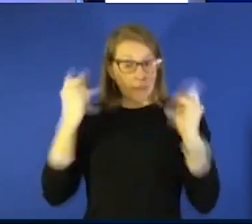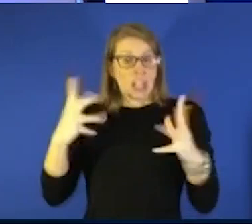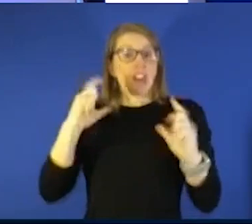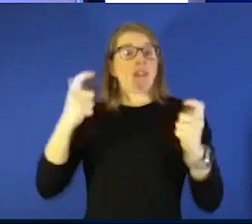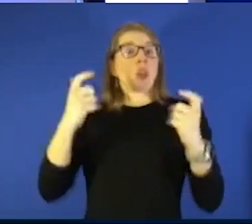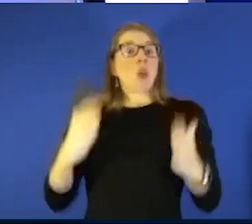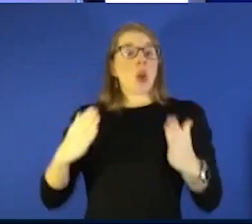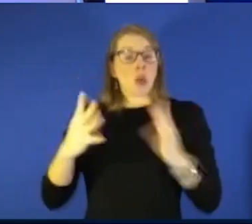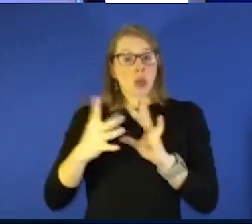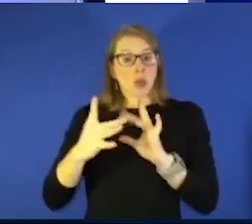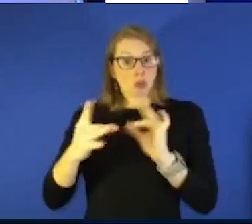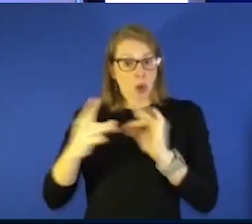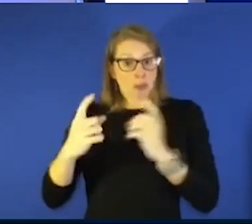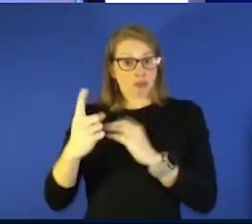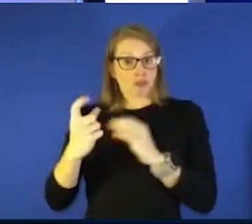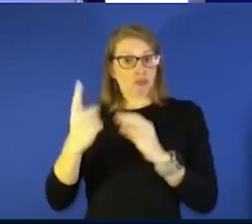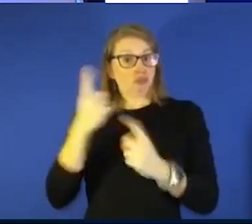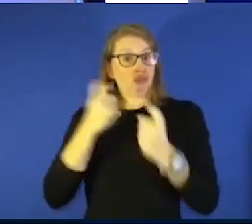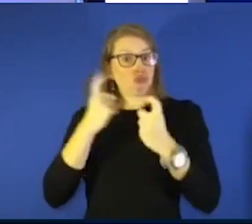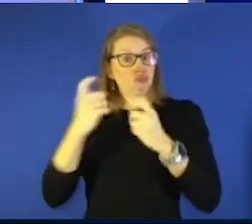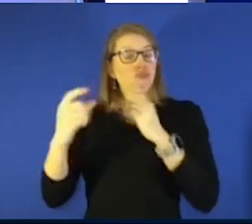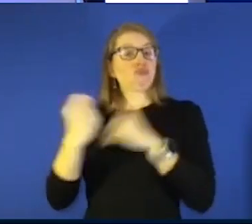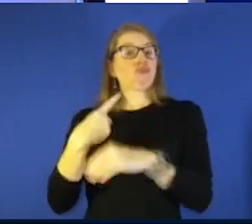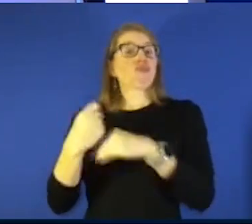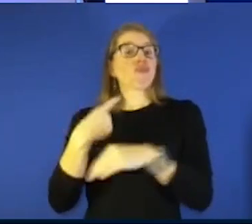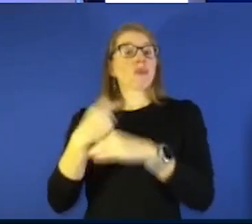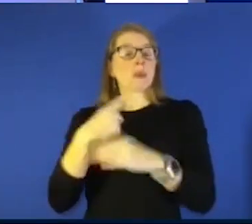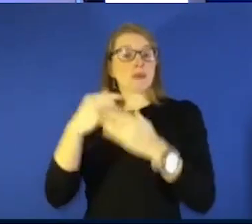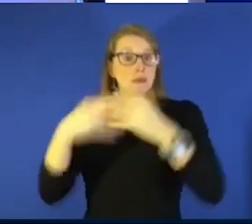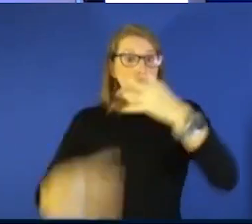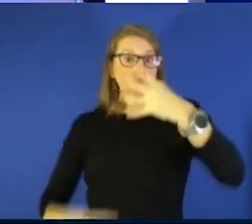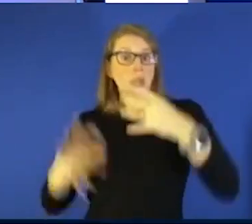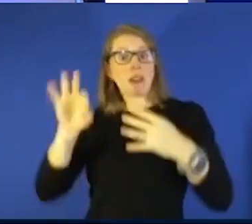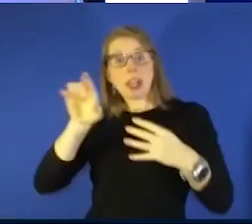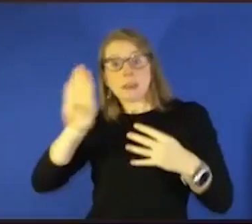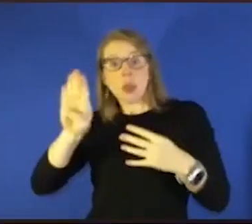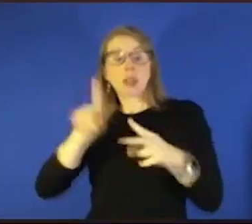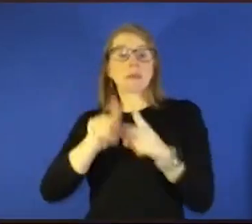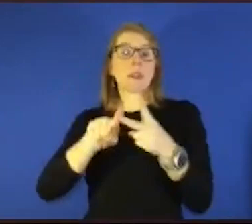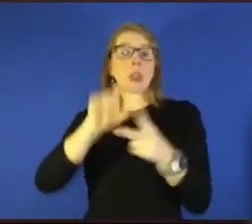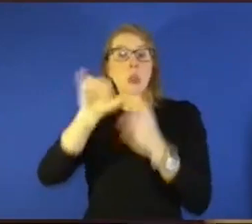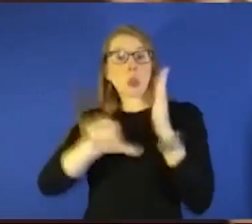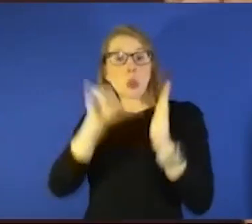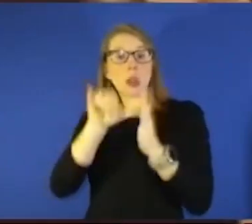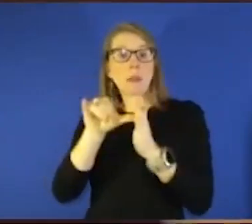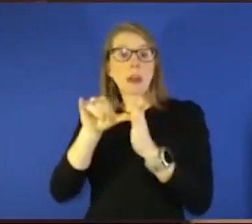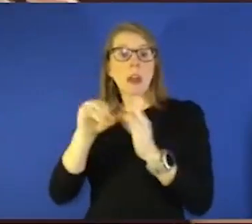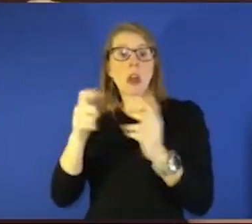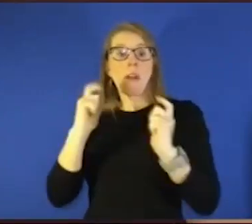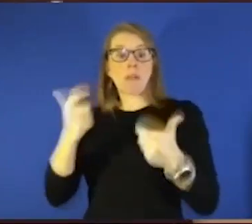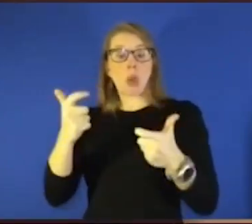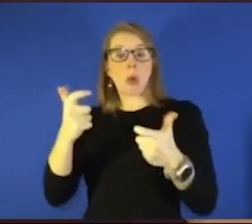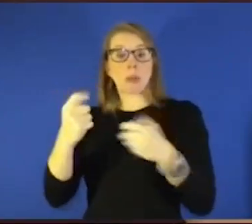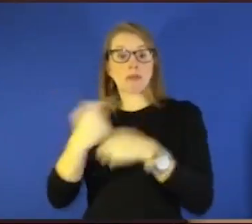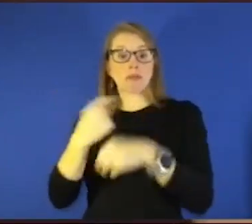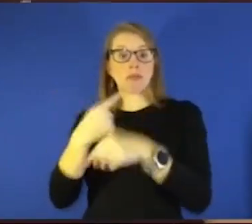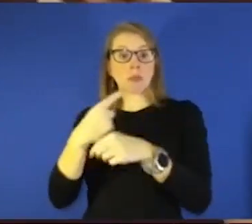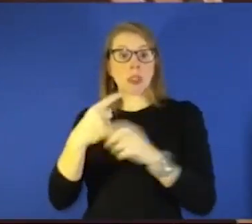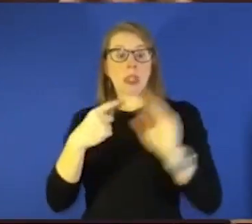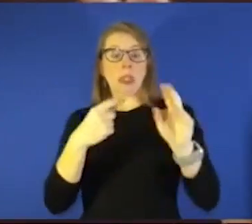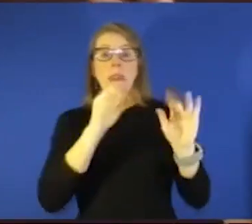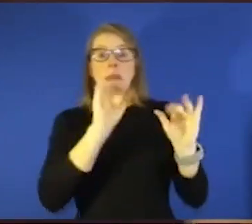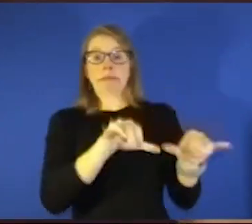coming in. I'm getting bet. tons of questions on Facebook and on YouTube. So viewers, keep those questions coming. We're going to keep Dr. Hawkinson around to answer